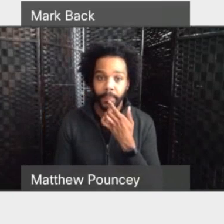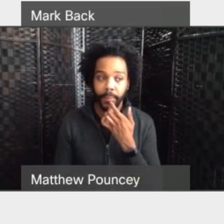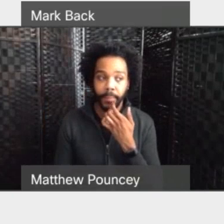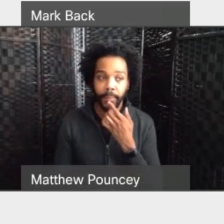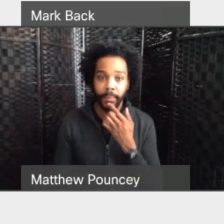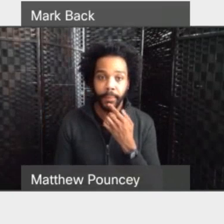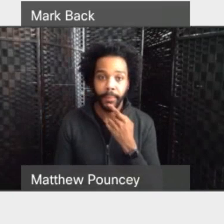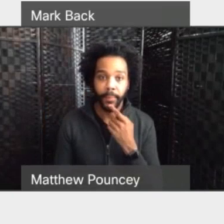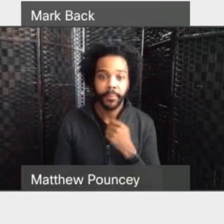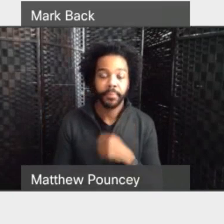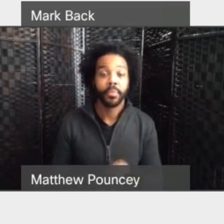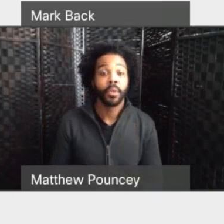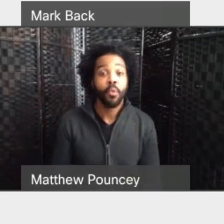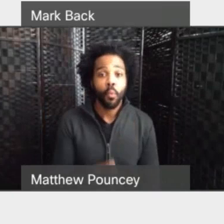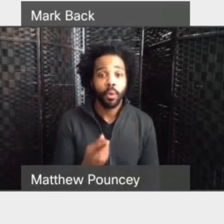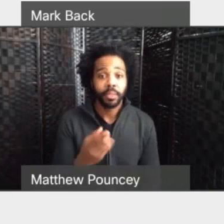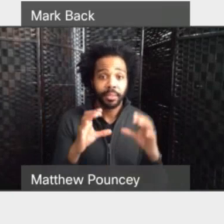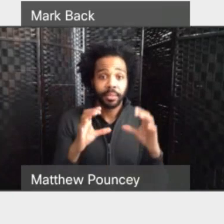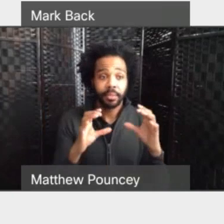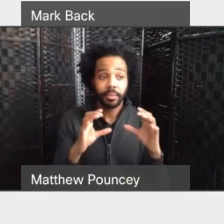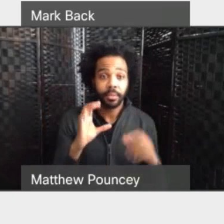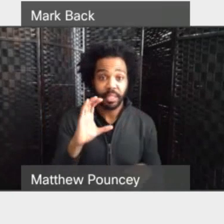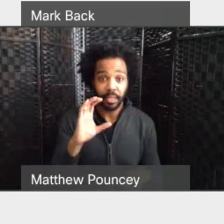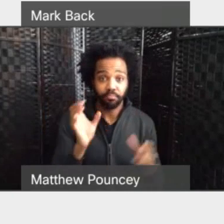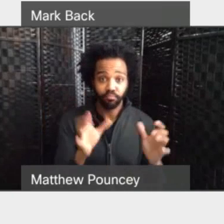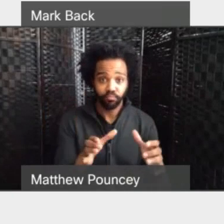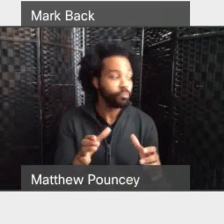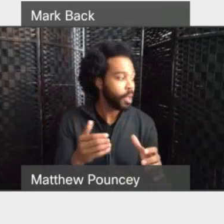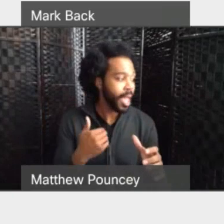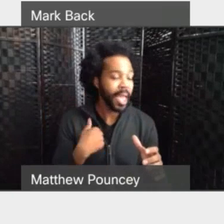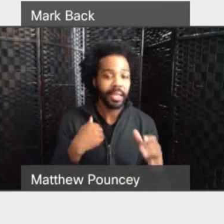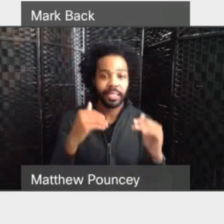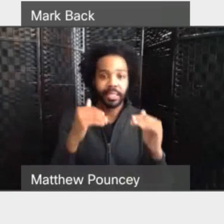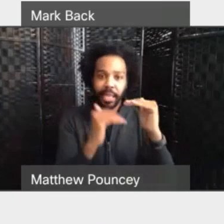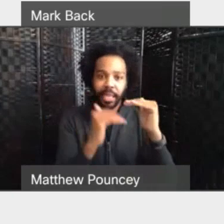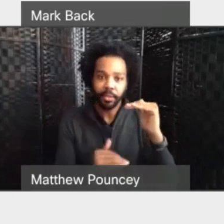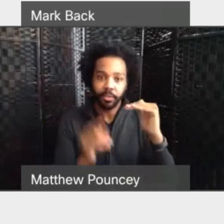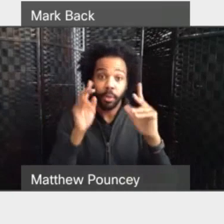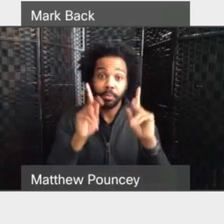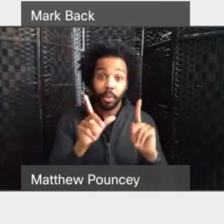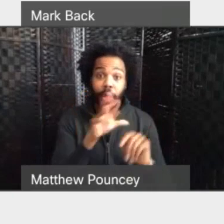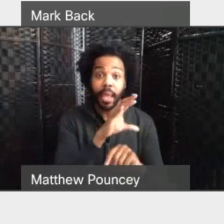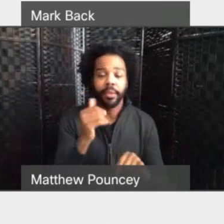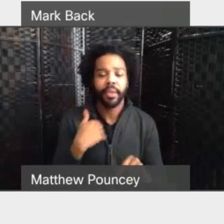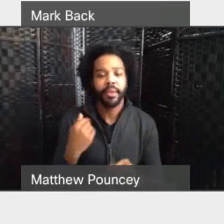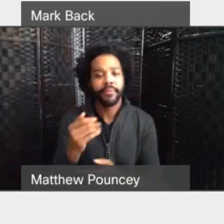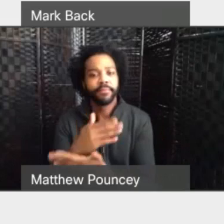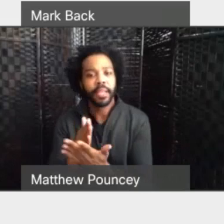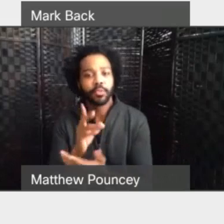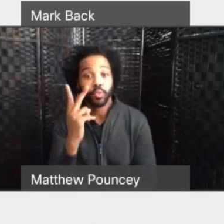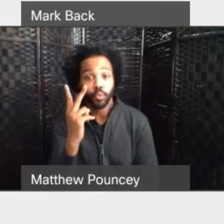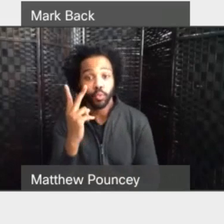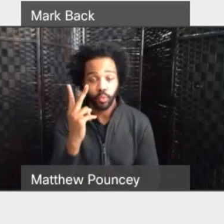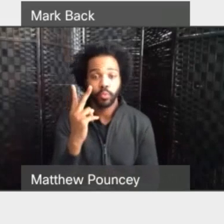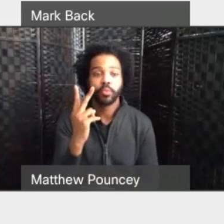1C has the same sort of, there's tiers of people, and then you get to phase 2, which is essentially everybody